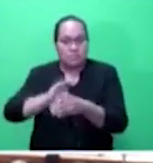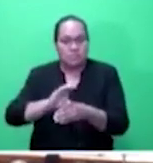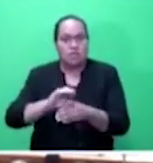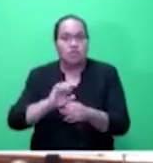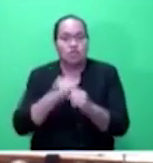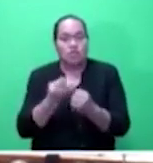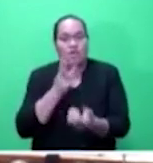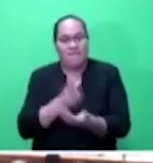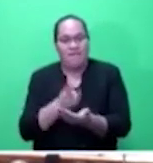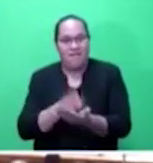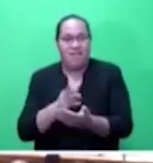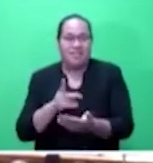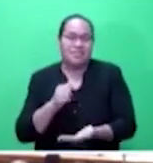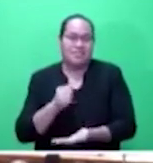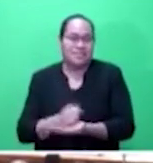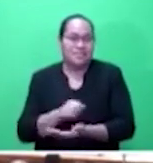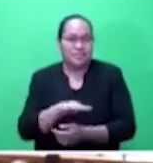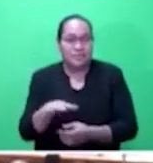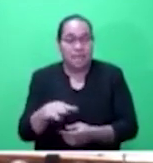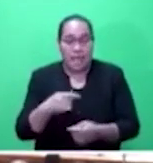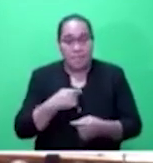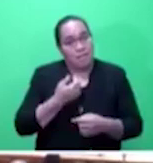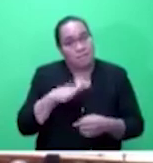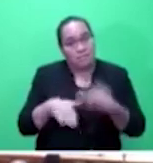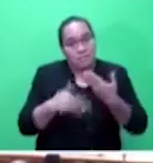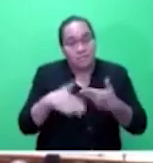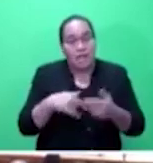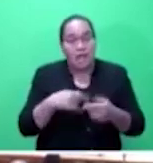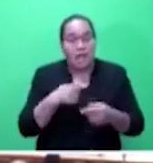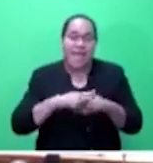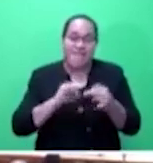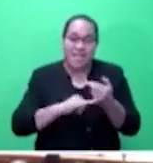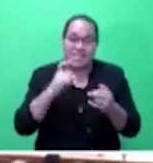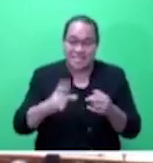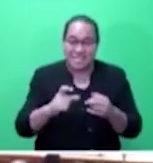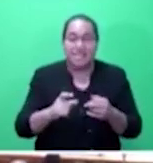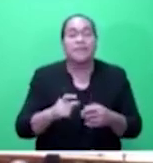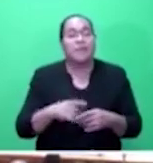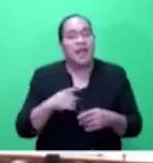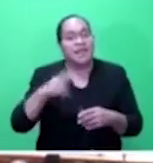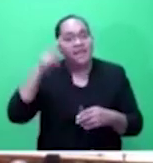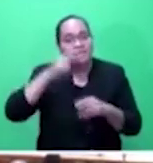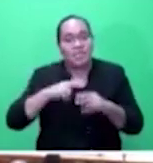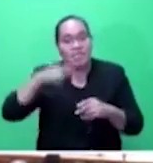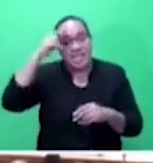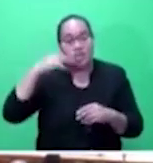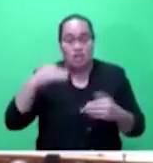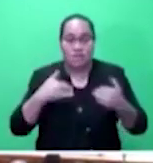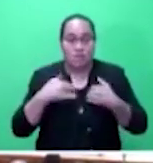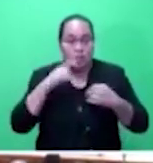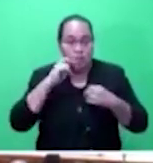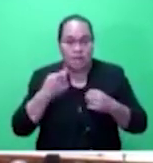as I mentioned about the $50 million for FSC, Fiji National University, Mr. Speaker, sir, will also explore a new partnership